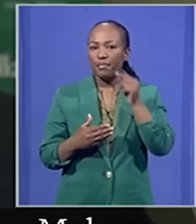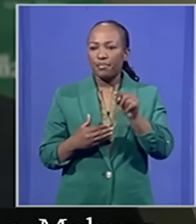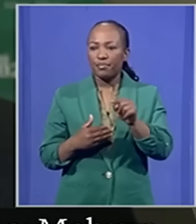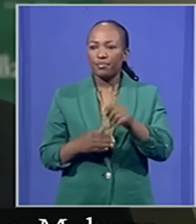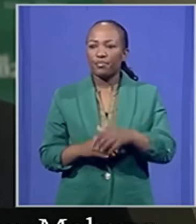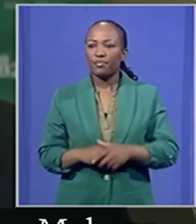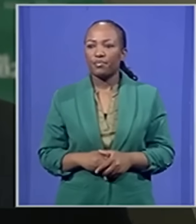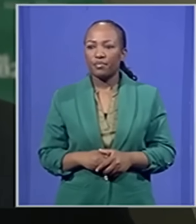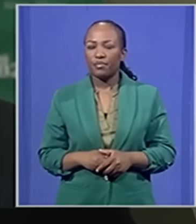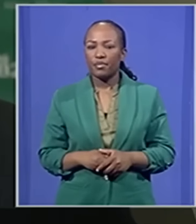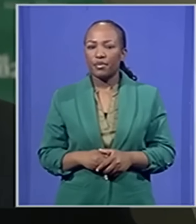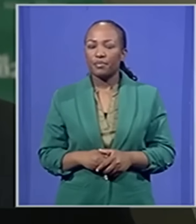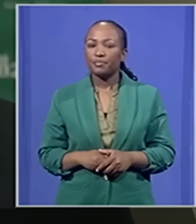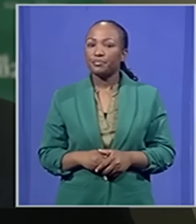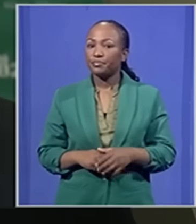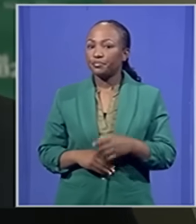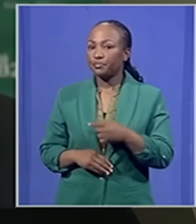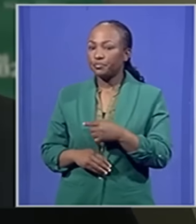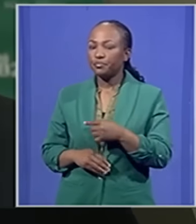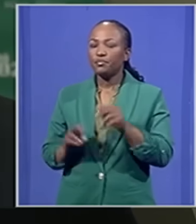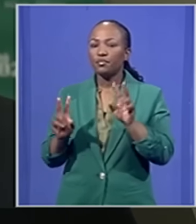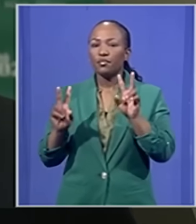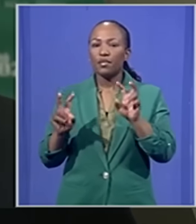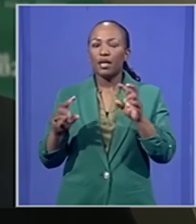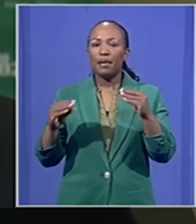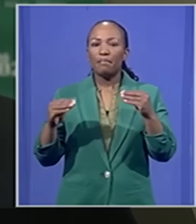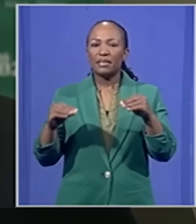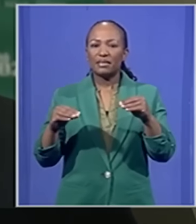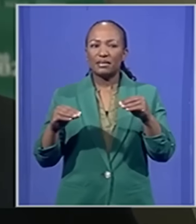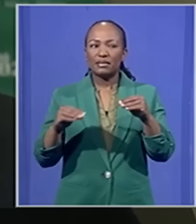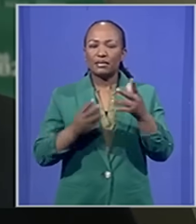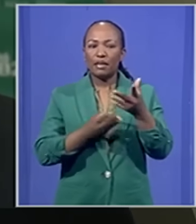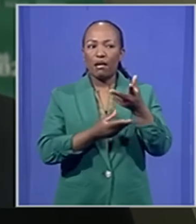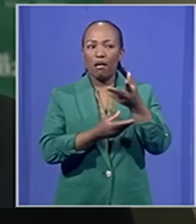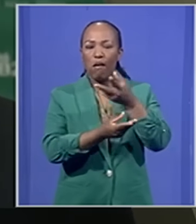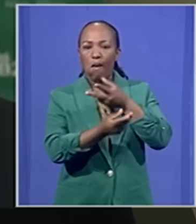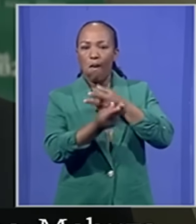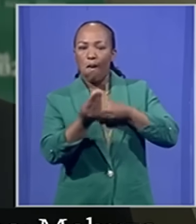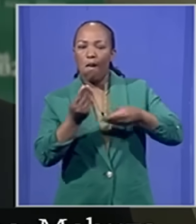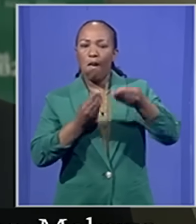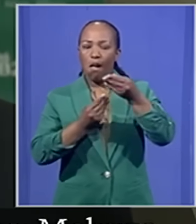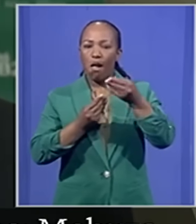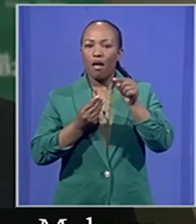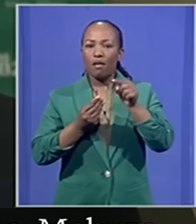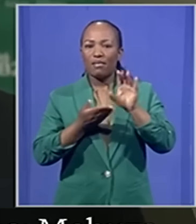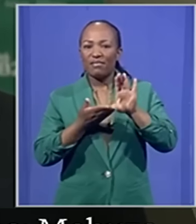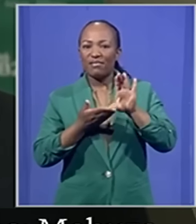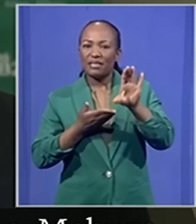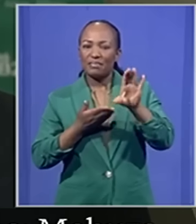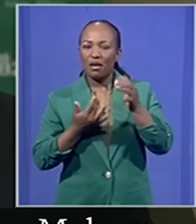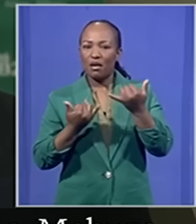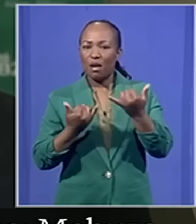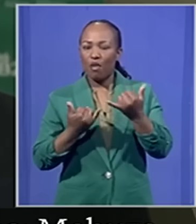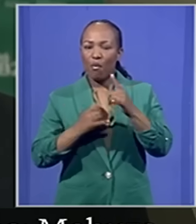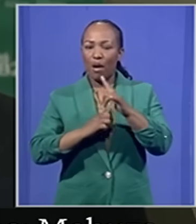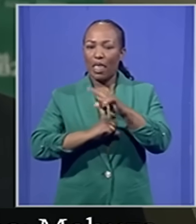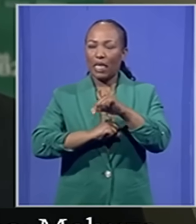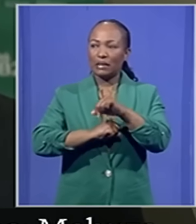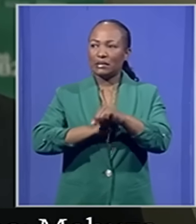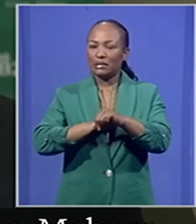the trade and investment environment that has become increasingly unstable, despite our